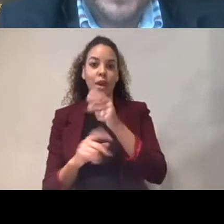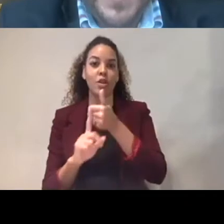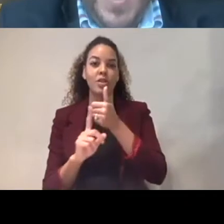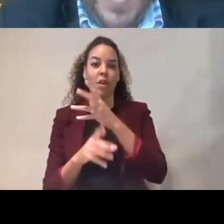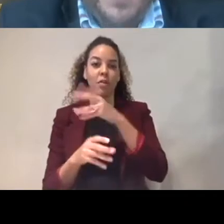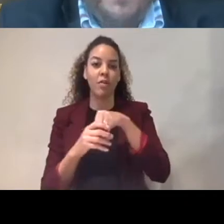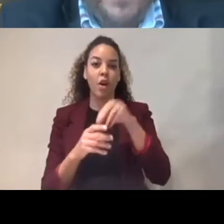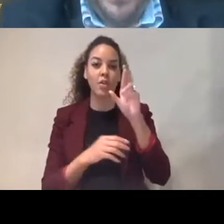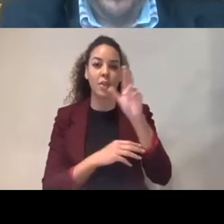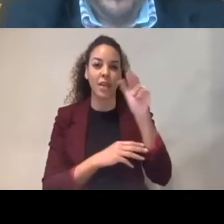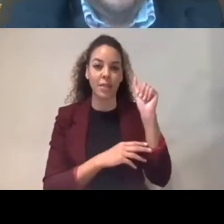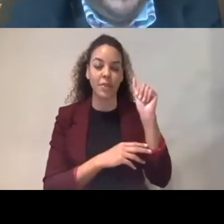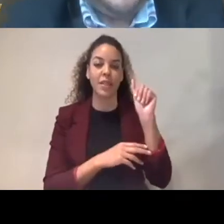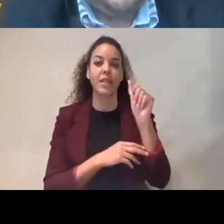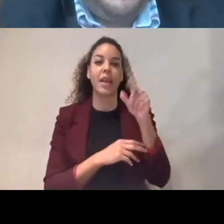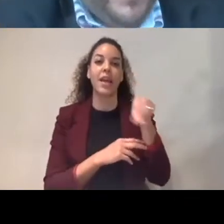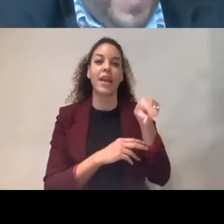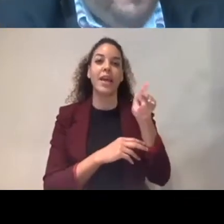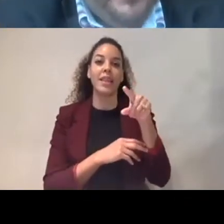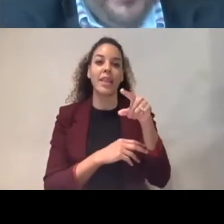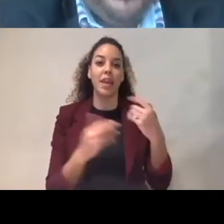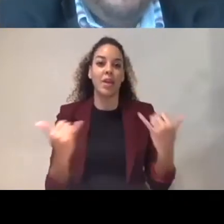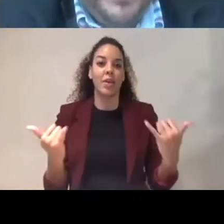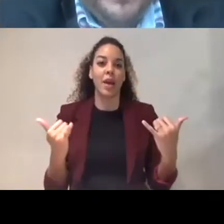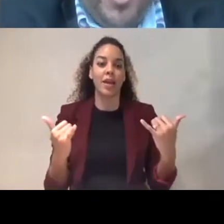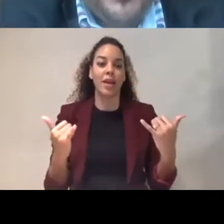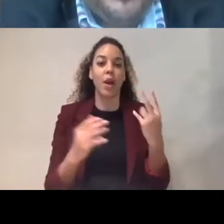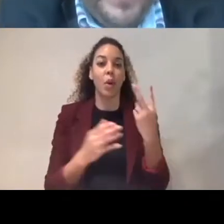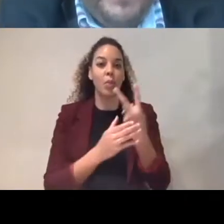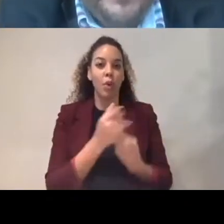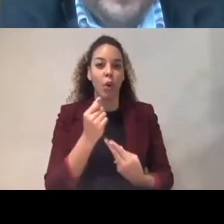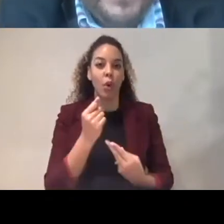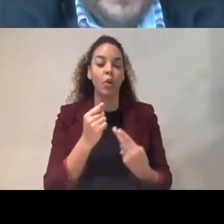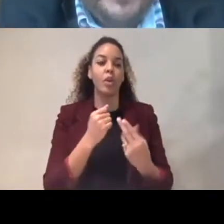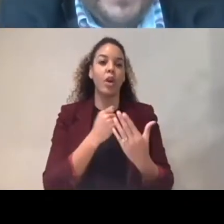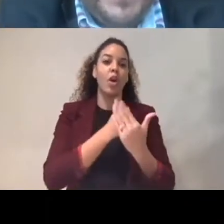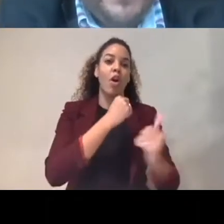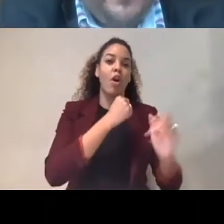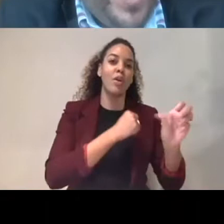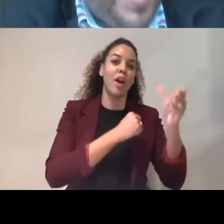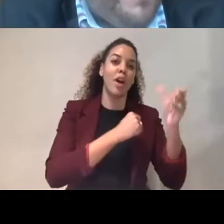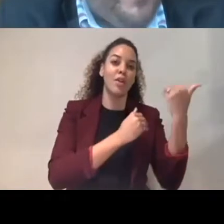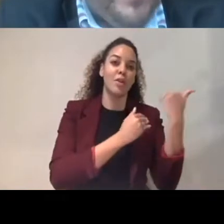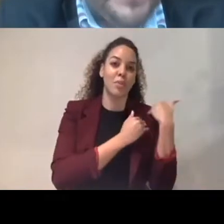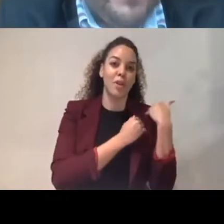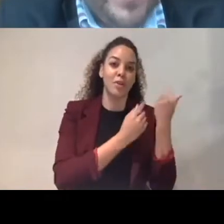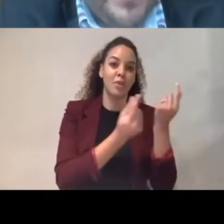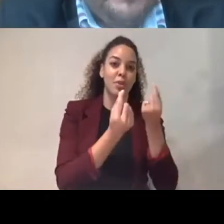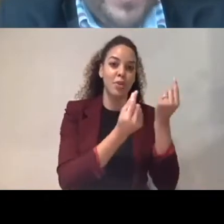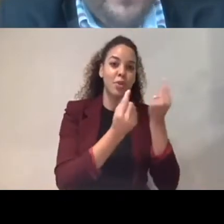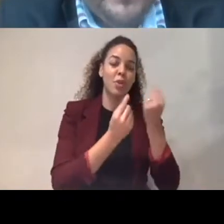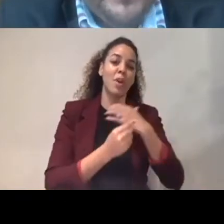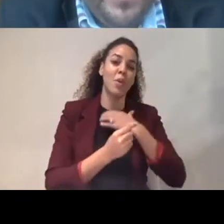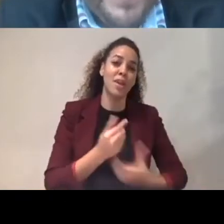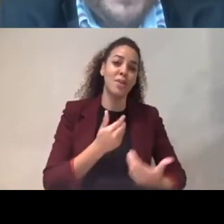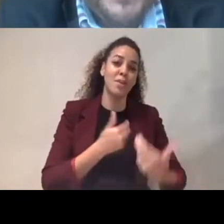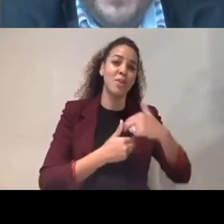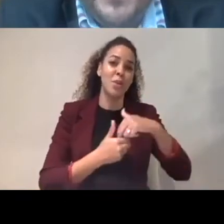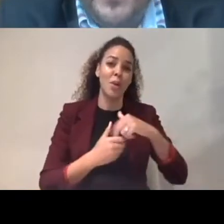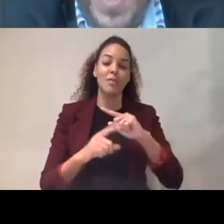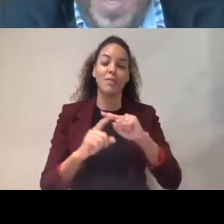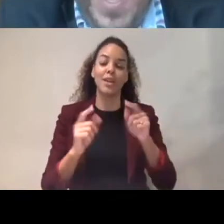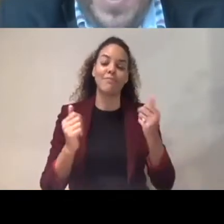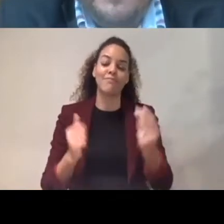services. They are both been called away by other responsibilities, and we wish they were here, but we will do our best